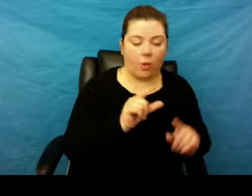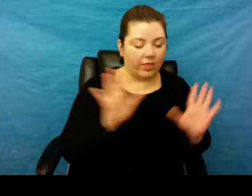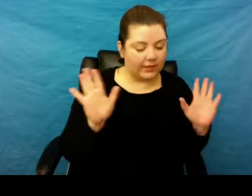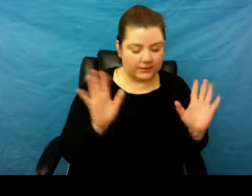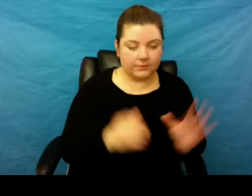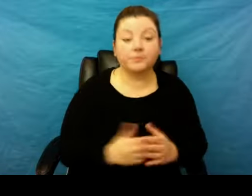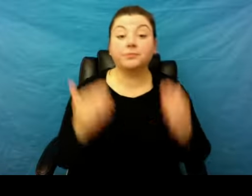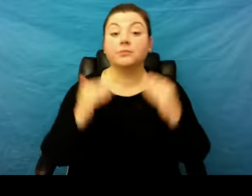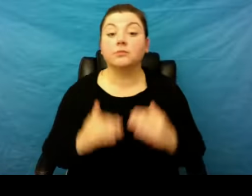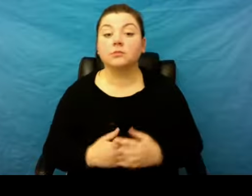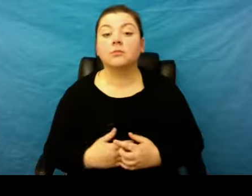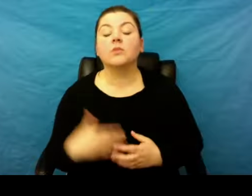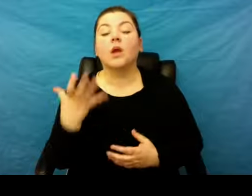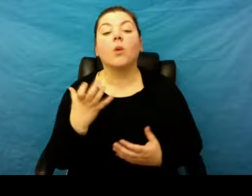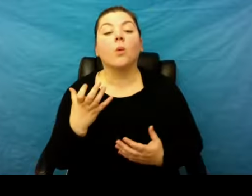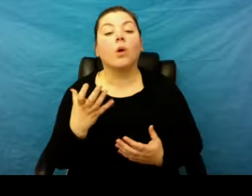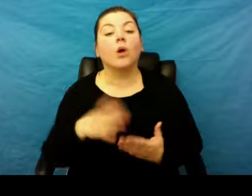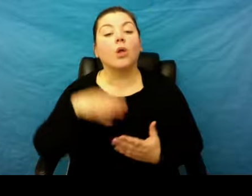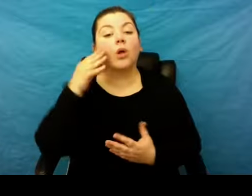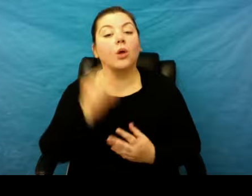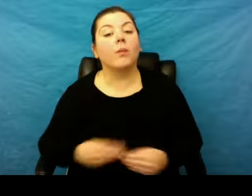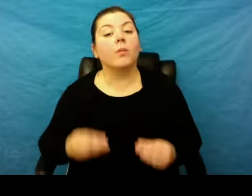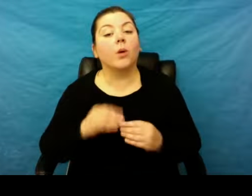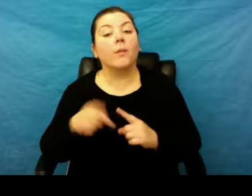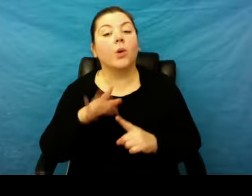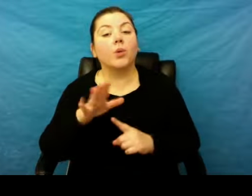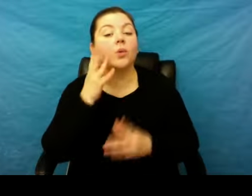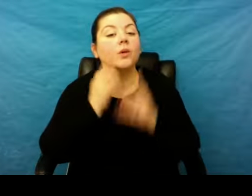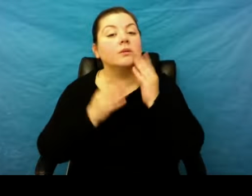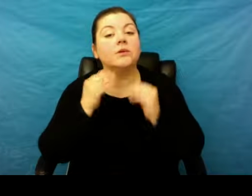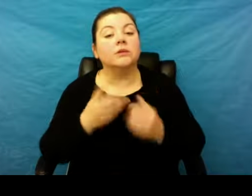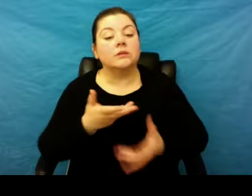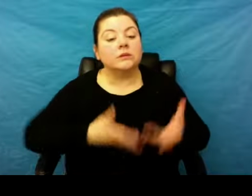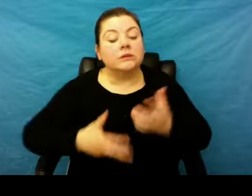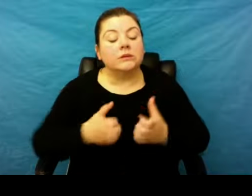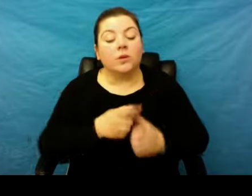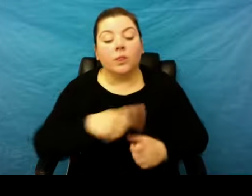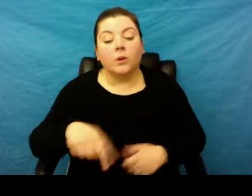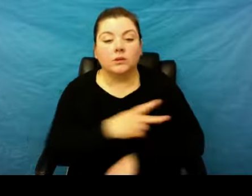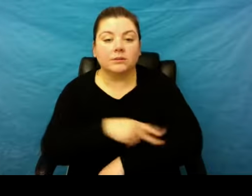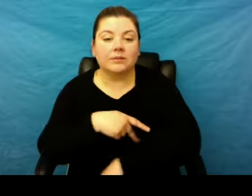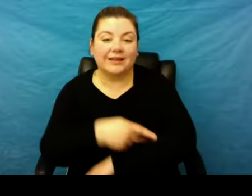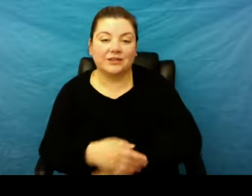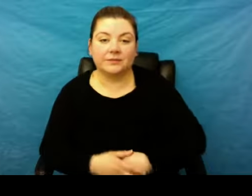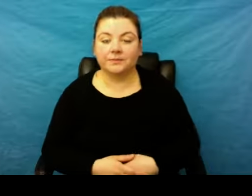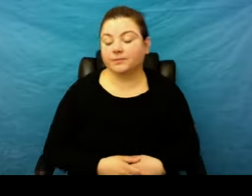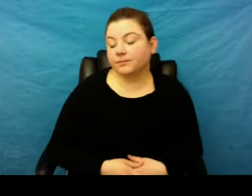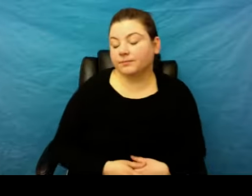Connor, I'd like to hear a bit about what it's like treating these patients. A couple stories from the front lines on this